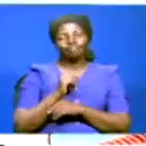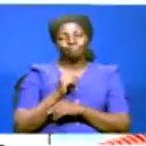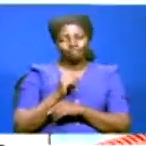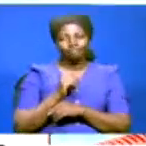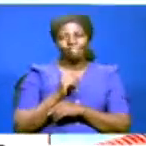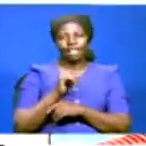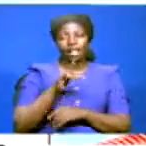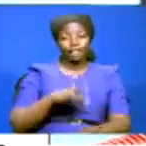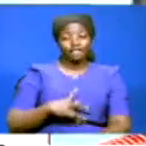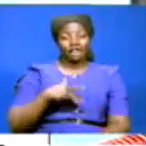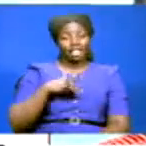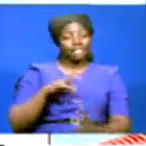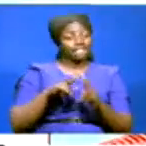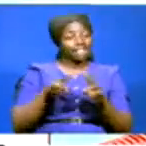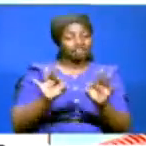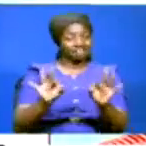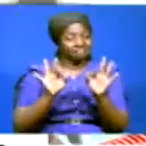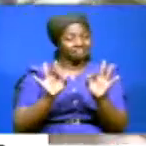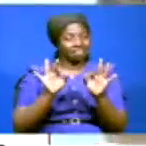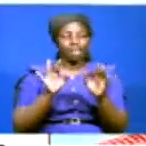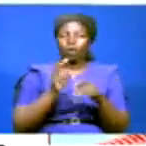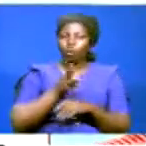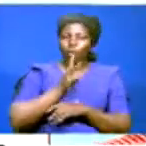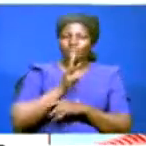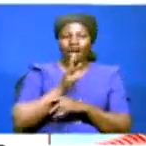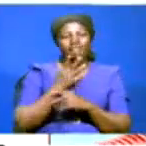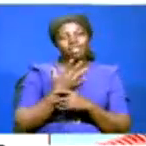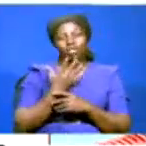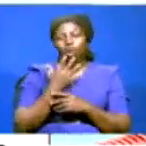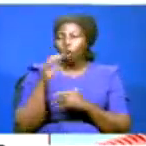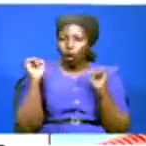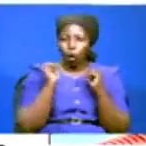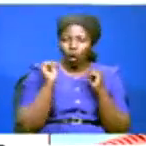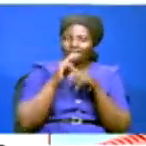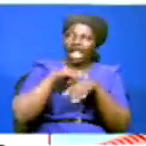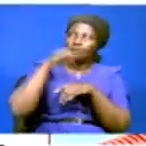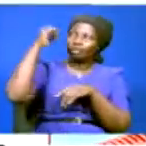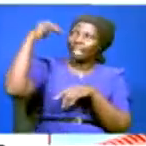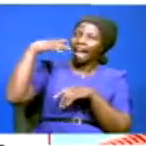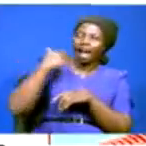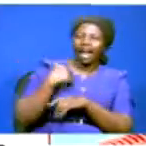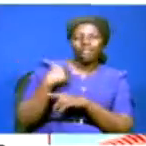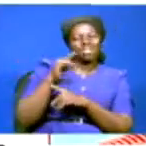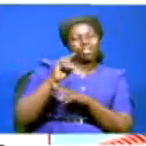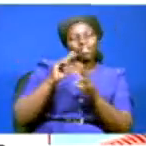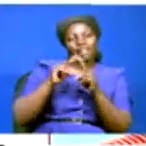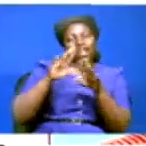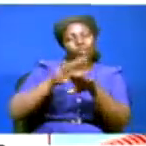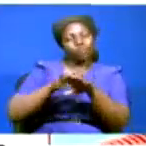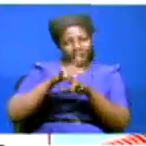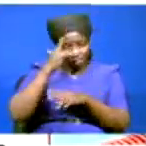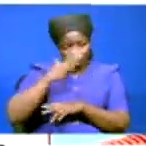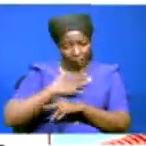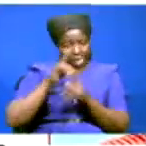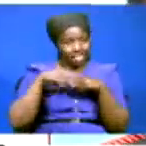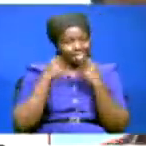felt very awesome. The water was cold in the heat, and it was very good for my teammates cheering for